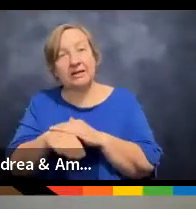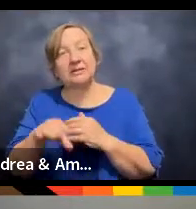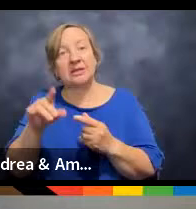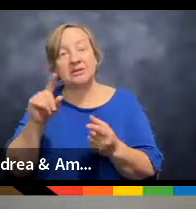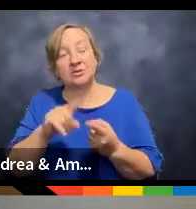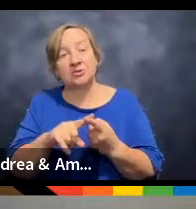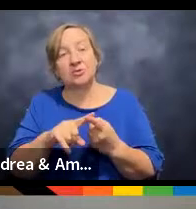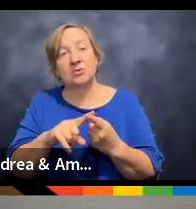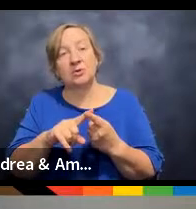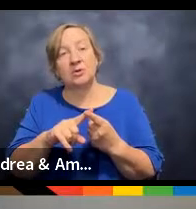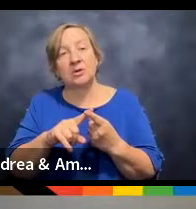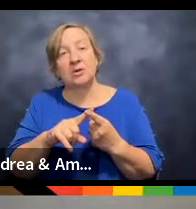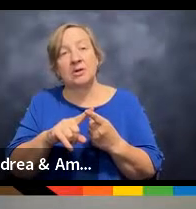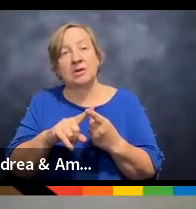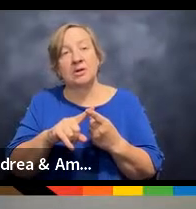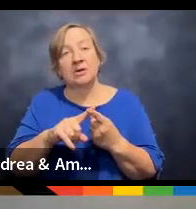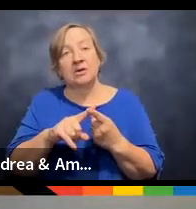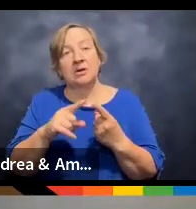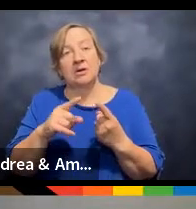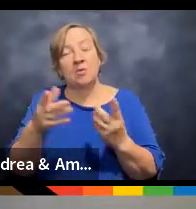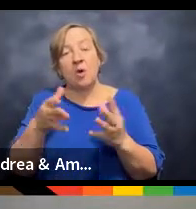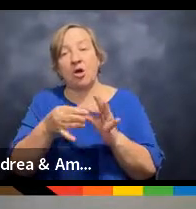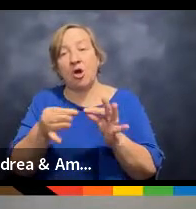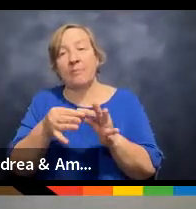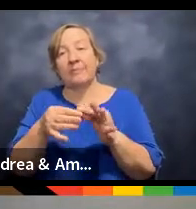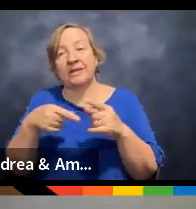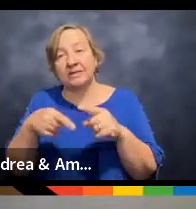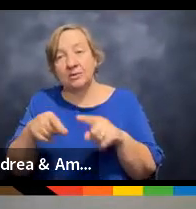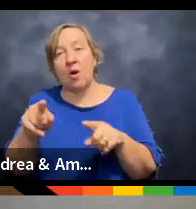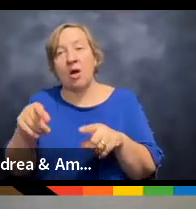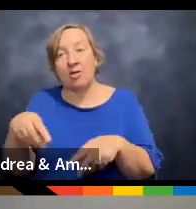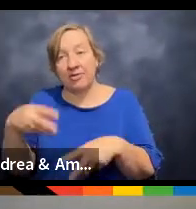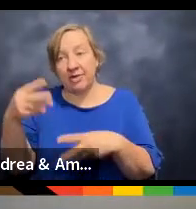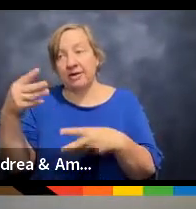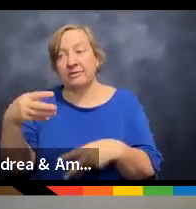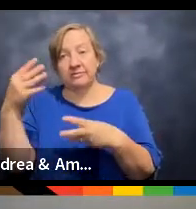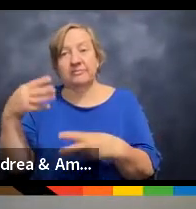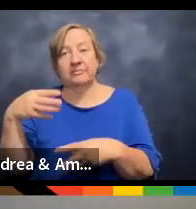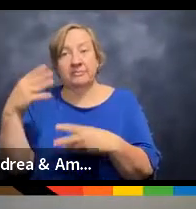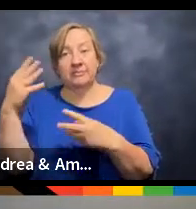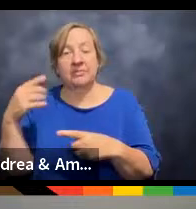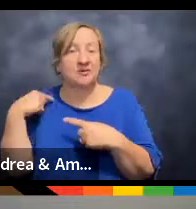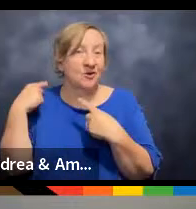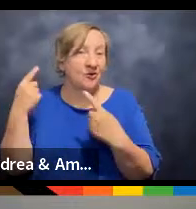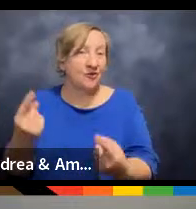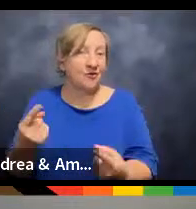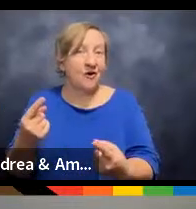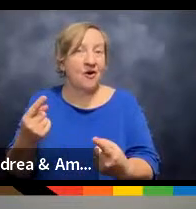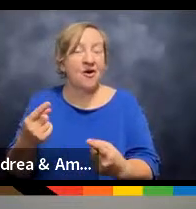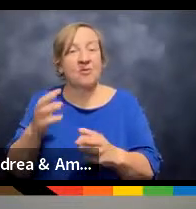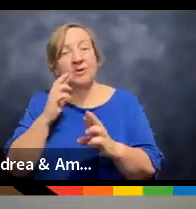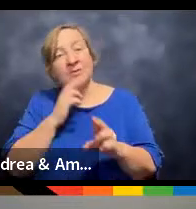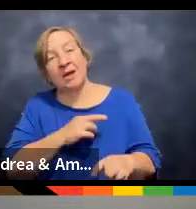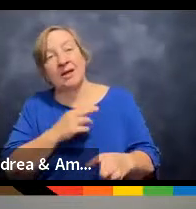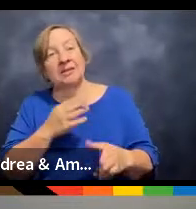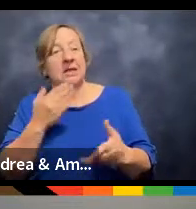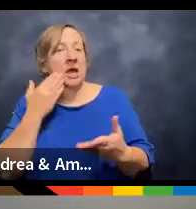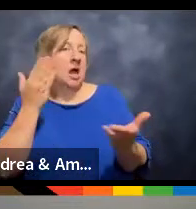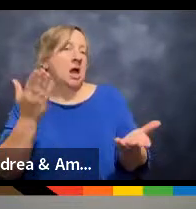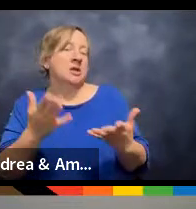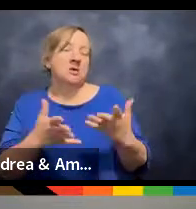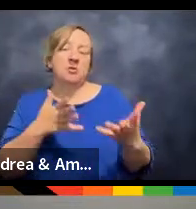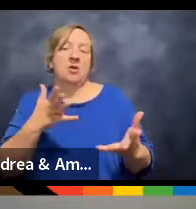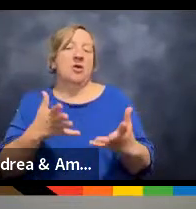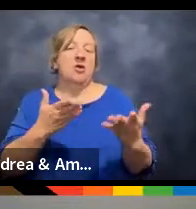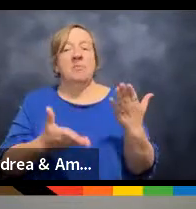the comments as they come in. And so far the reaction has been, well, I don't know,